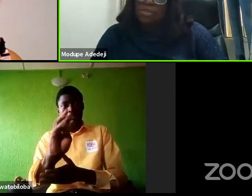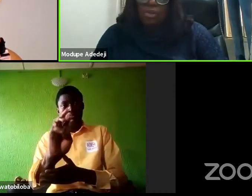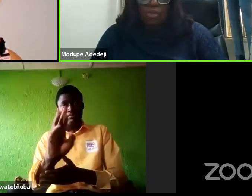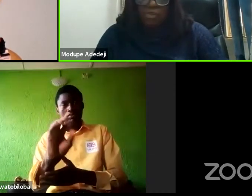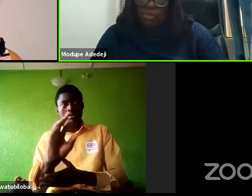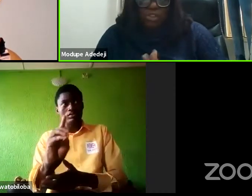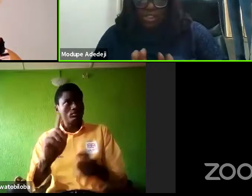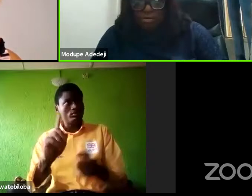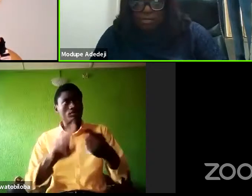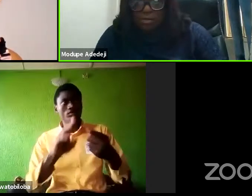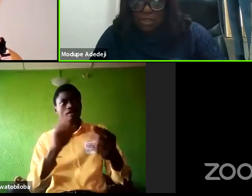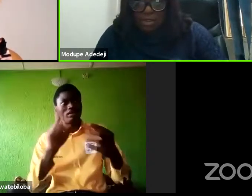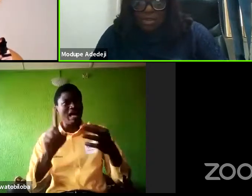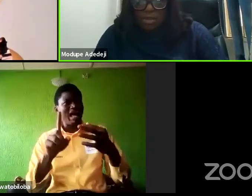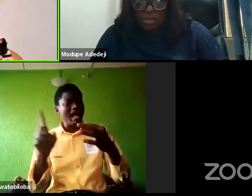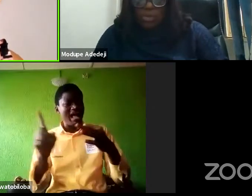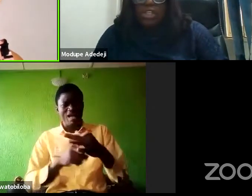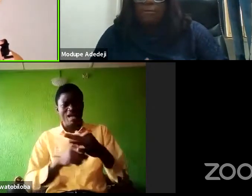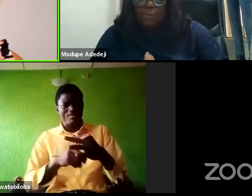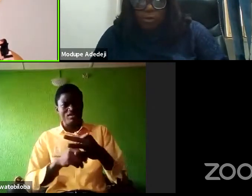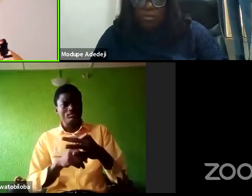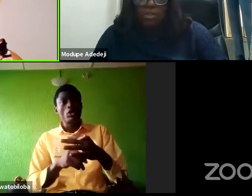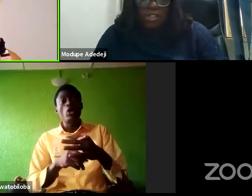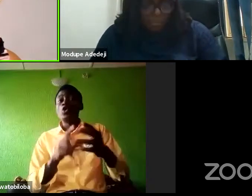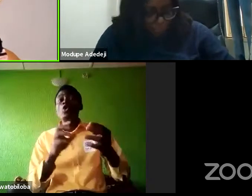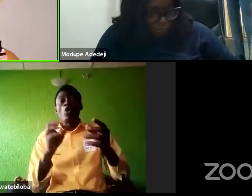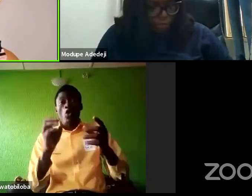is as a result of estrogen. Okay. So